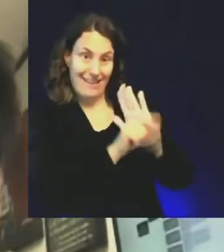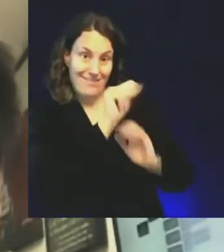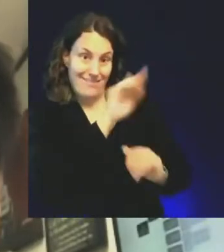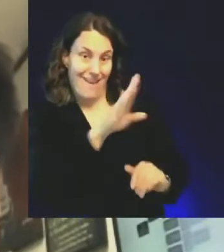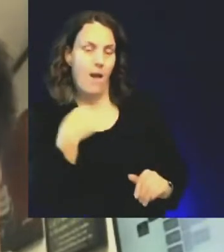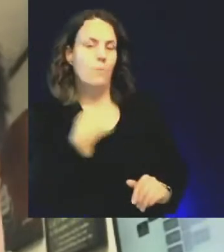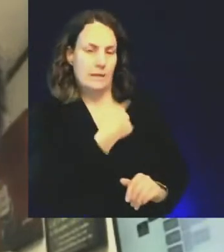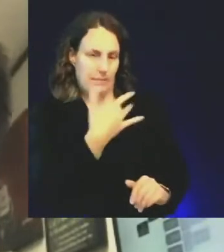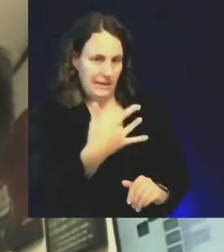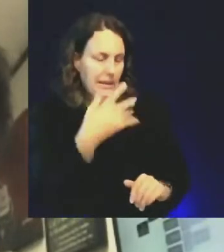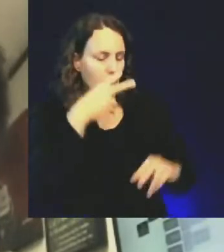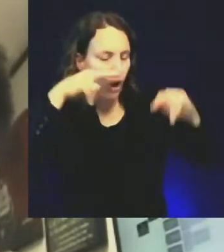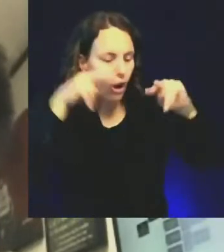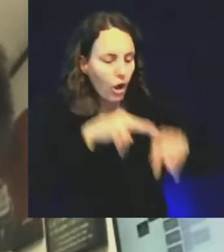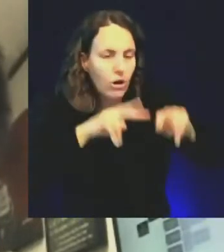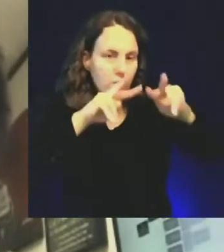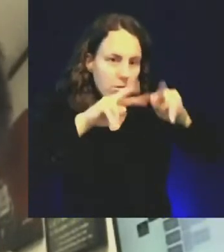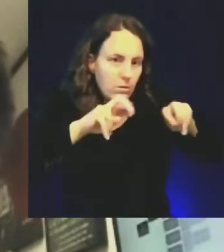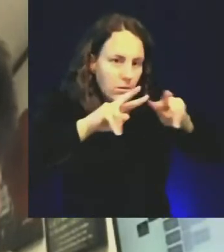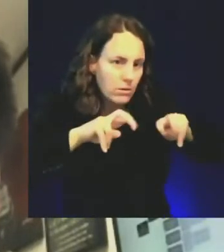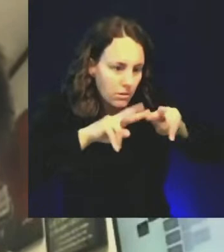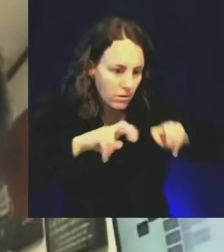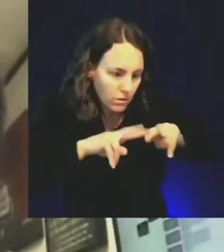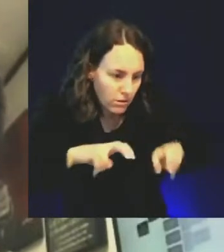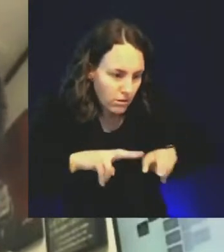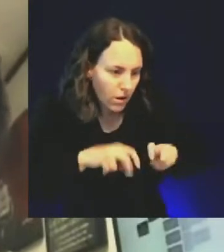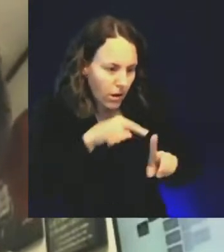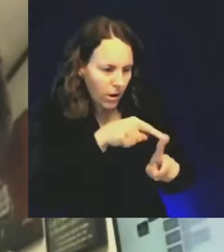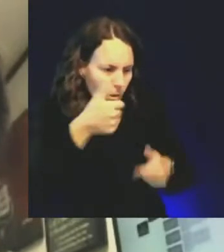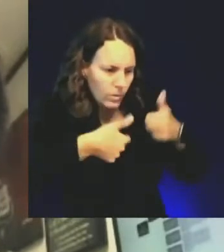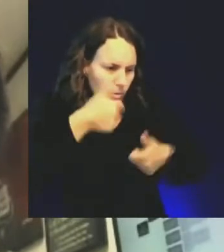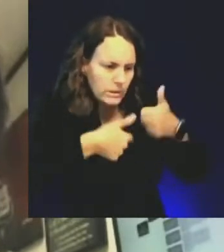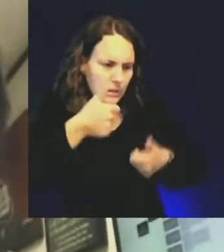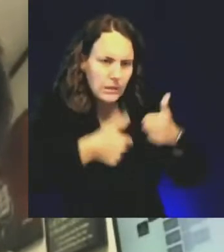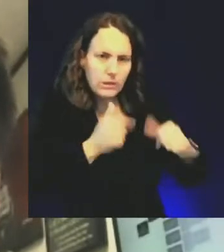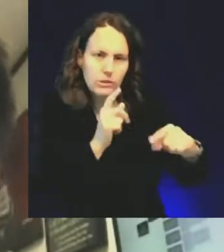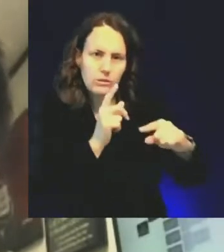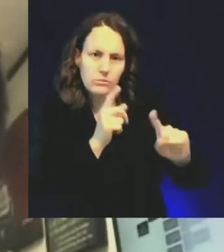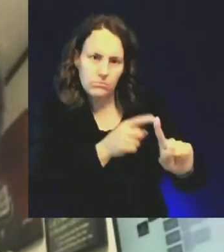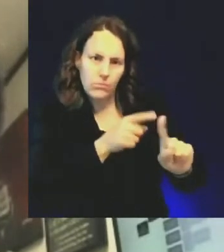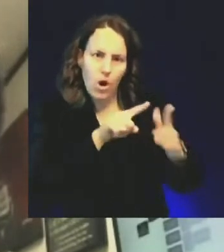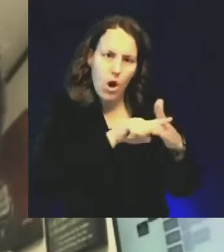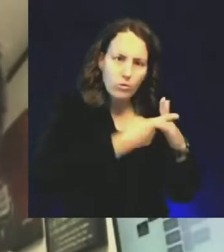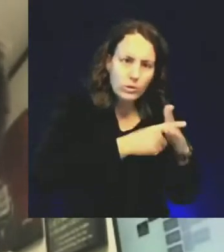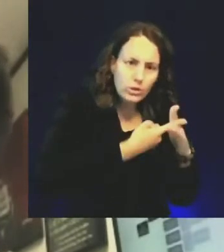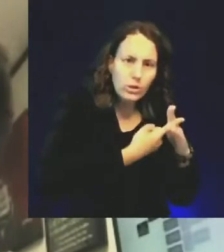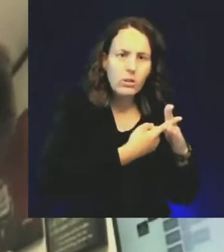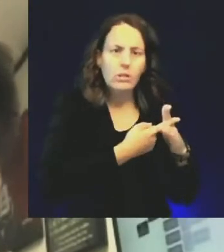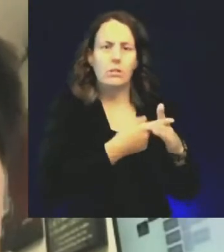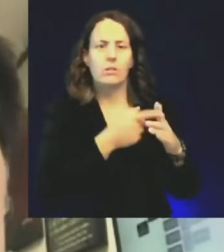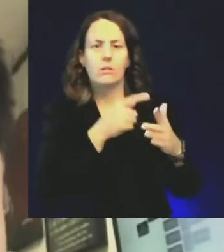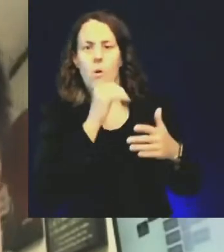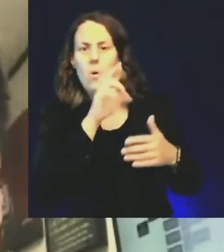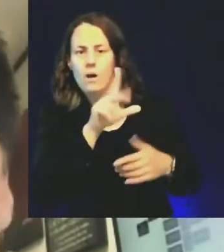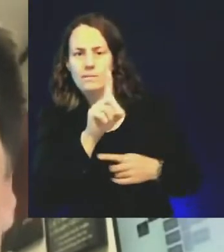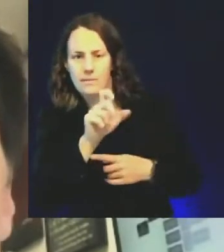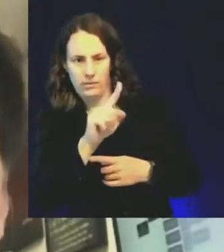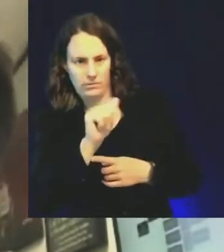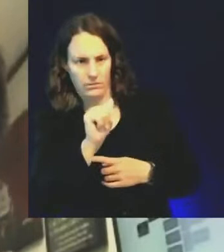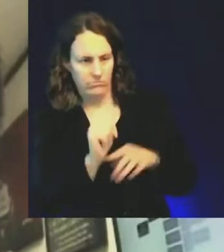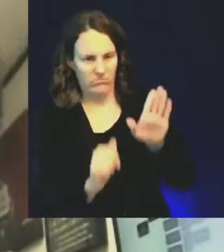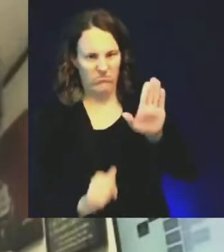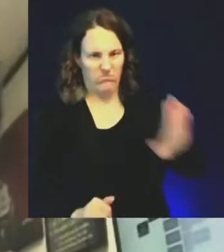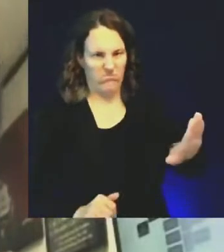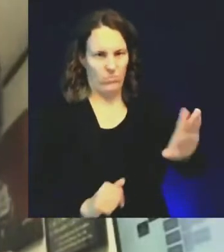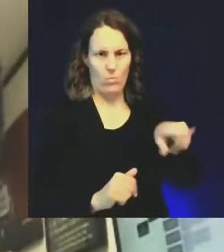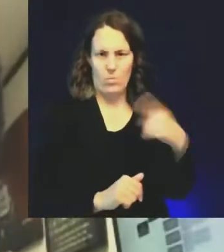testing site, similarly. So we're capturing, 100% of tests from some of our high volume, but there's other labs